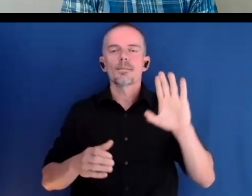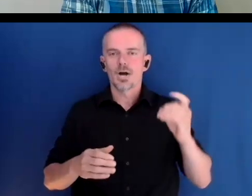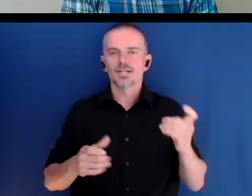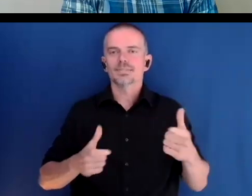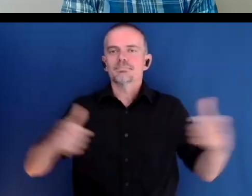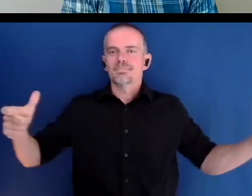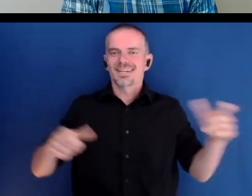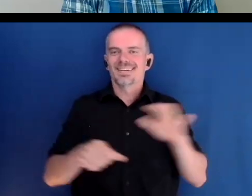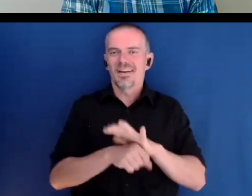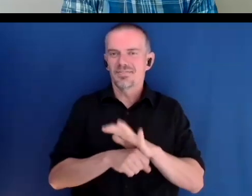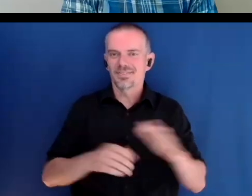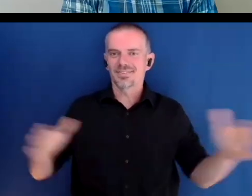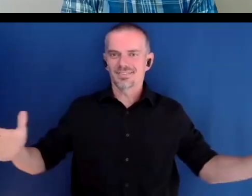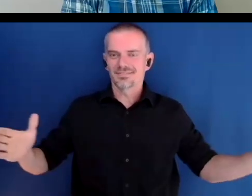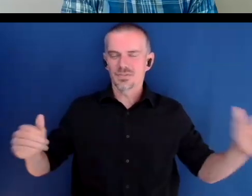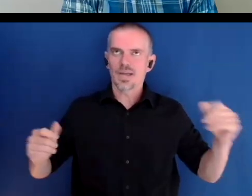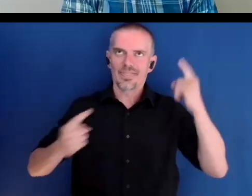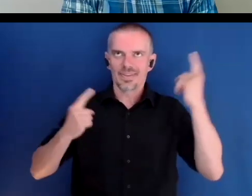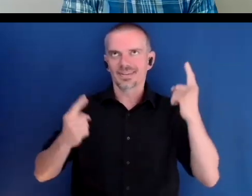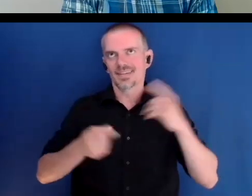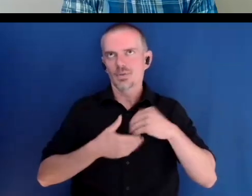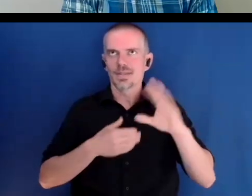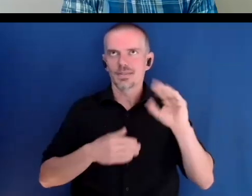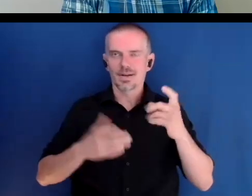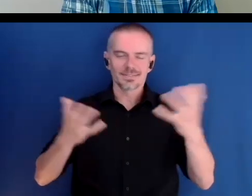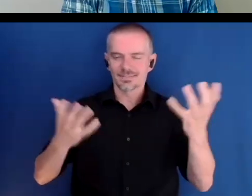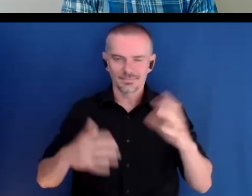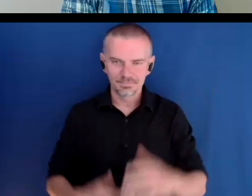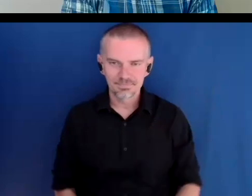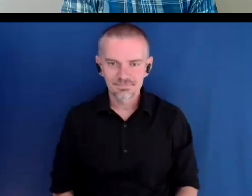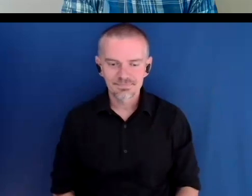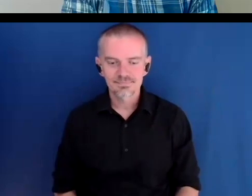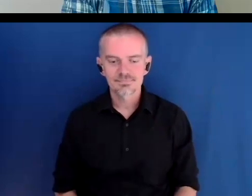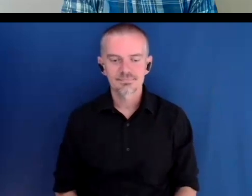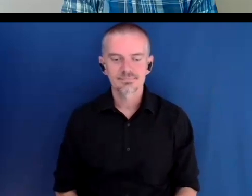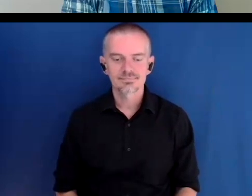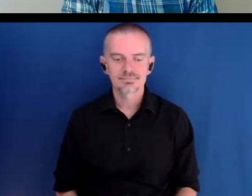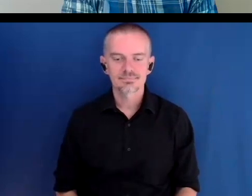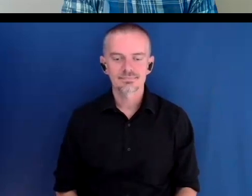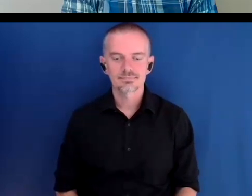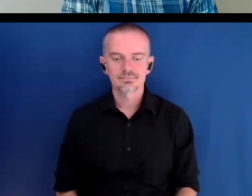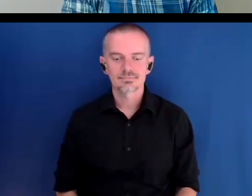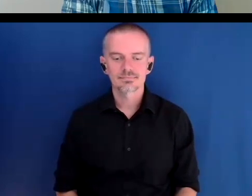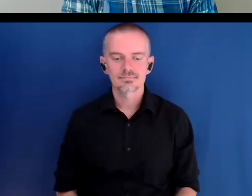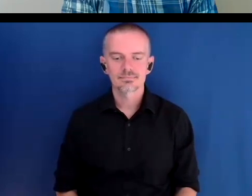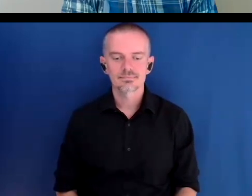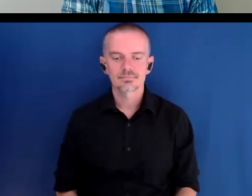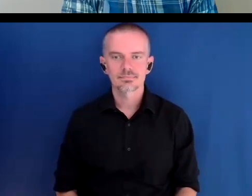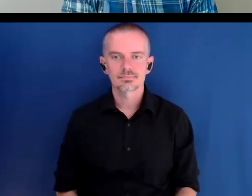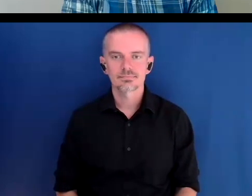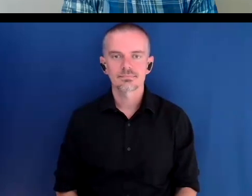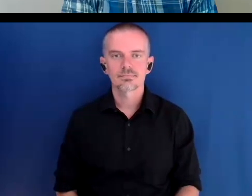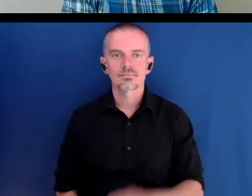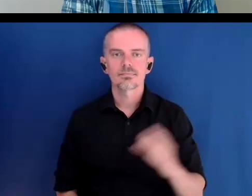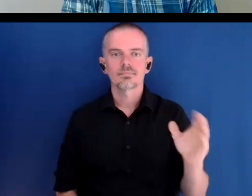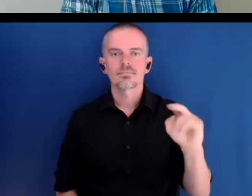outside the box actually works for your match needs. Anyway. So Nick, the only thing I wanted to